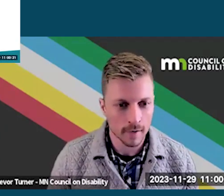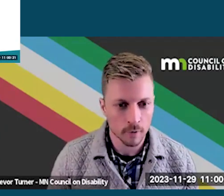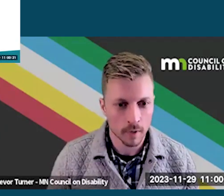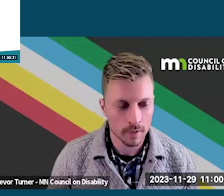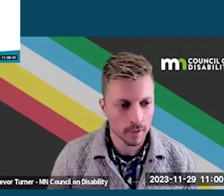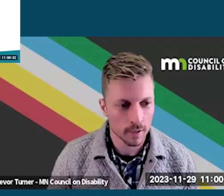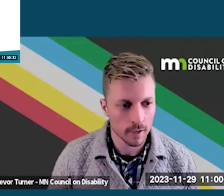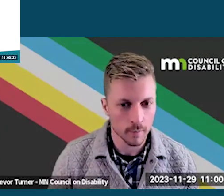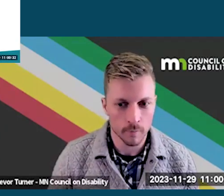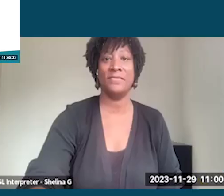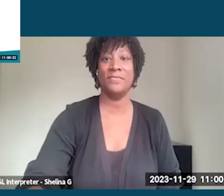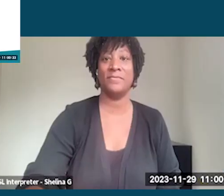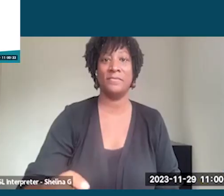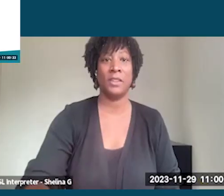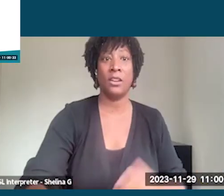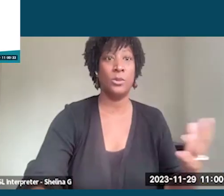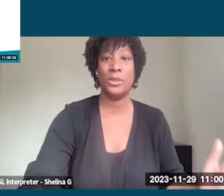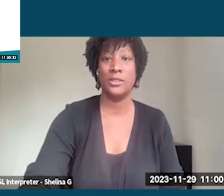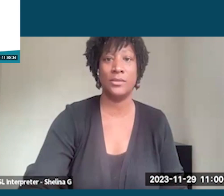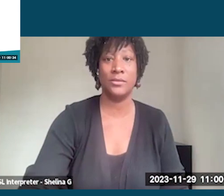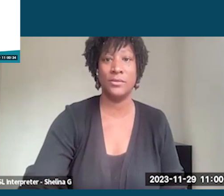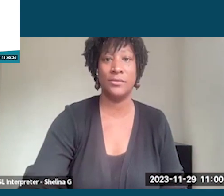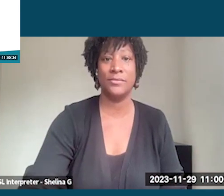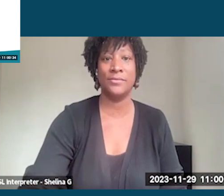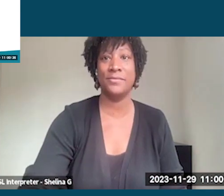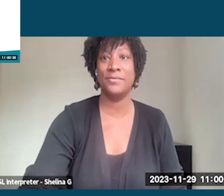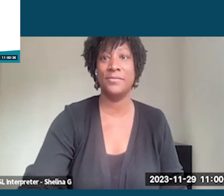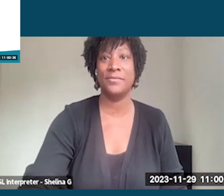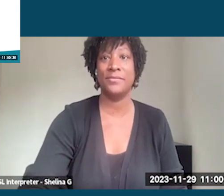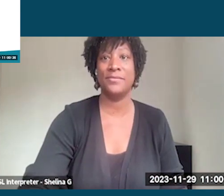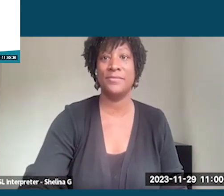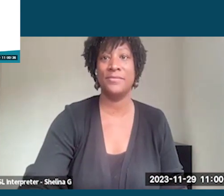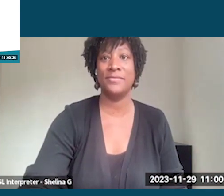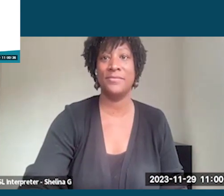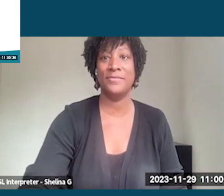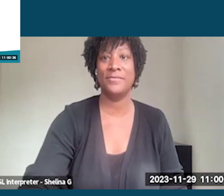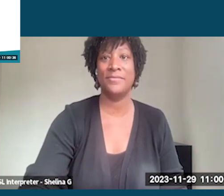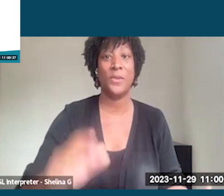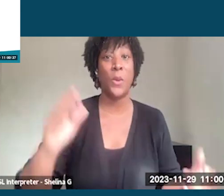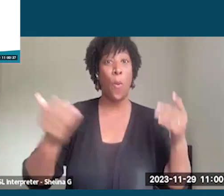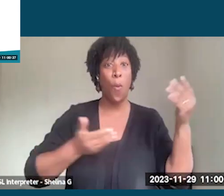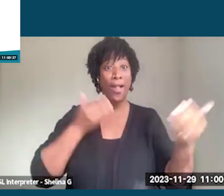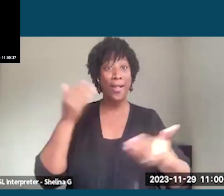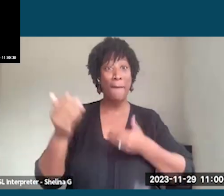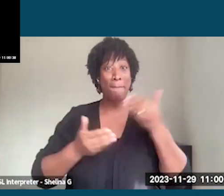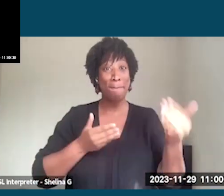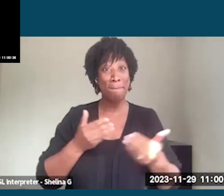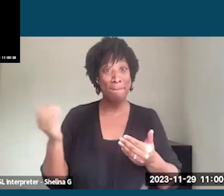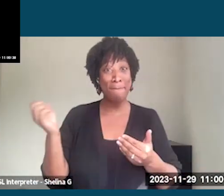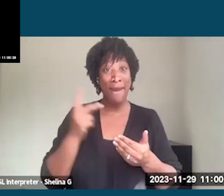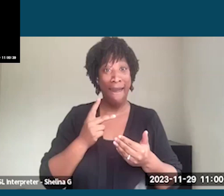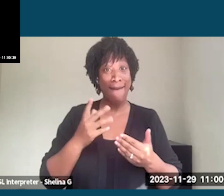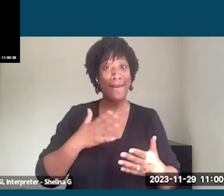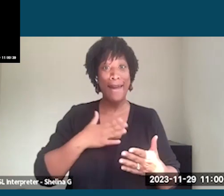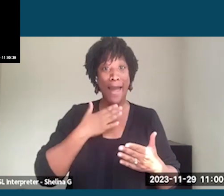Welcome back, everyone. We are happy to move on to our next session. Before we move